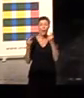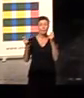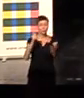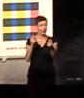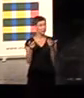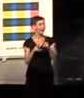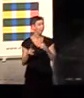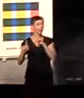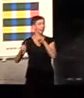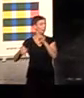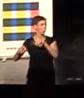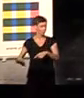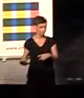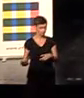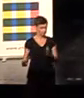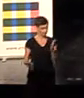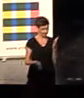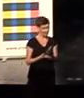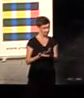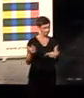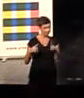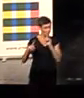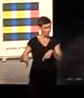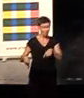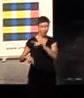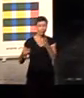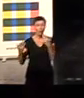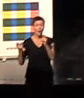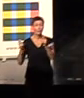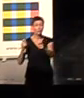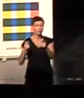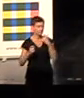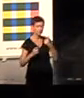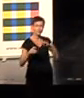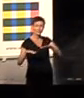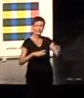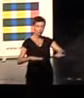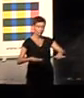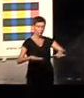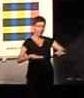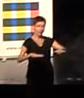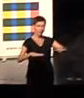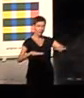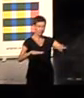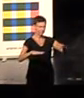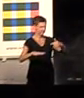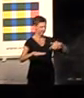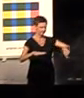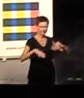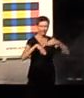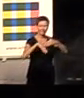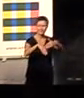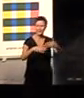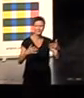climate change and we will he sea level rise en wie wil hem sea level rise